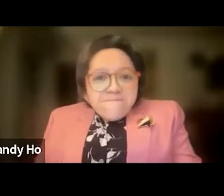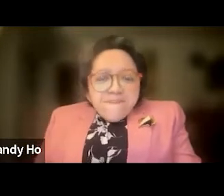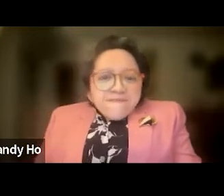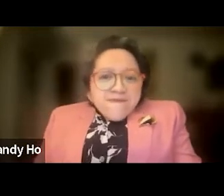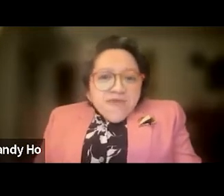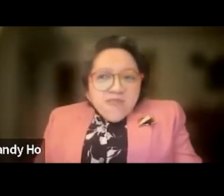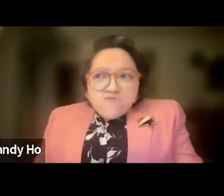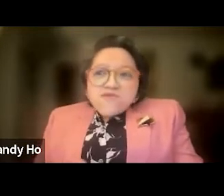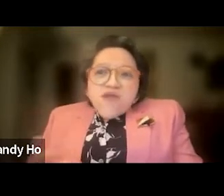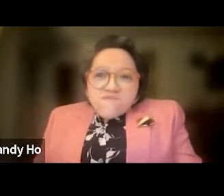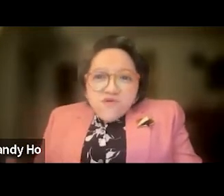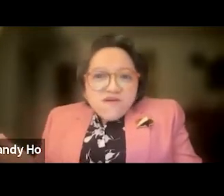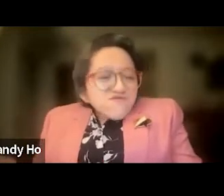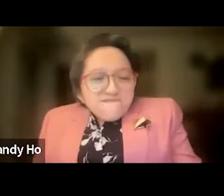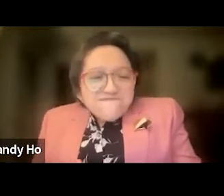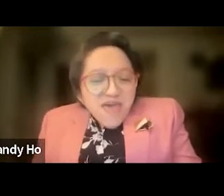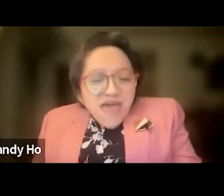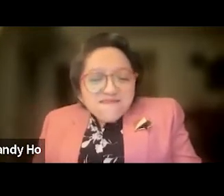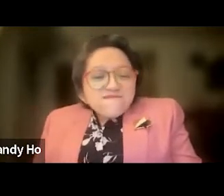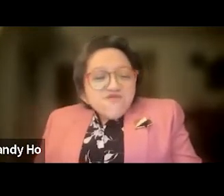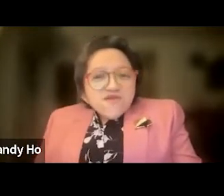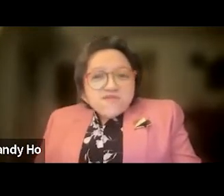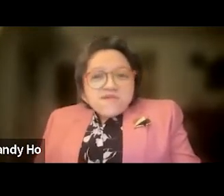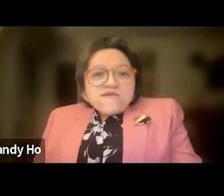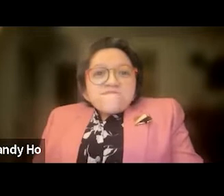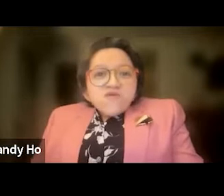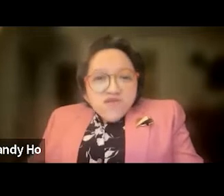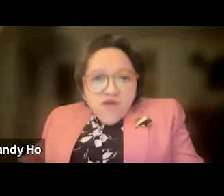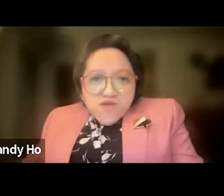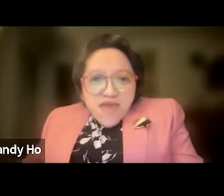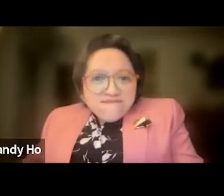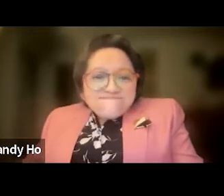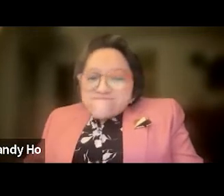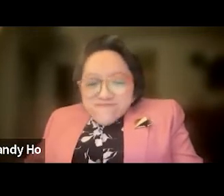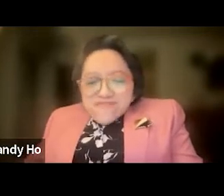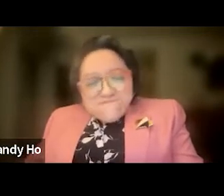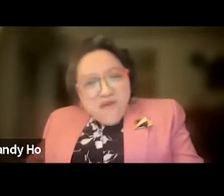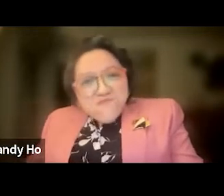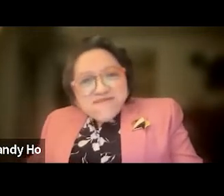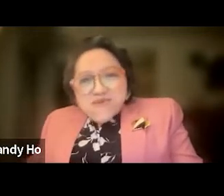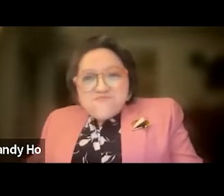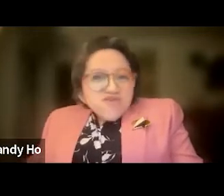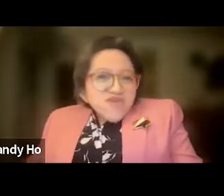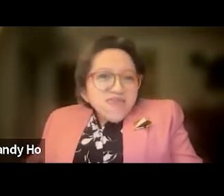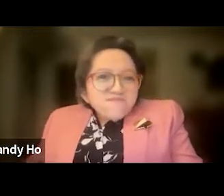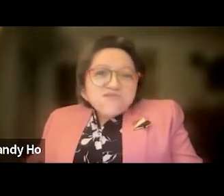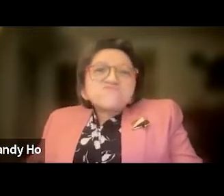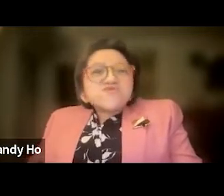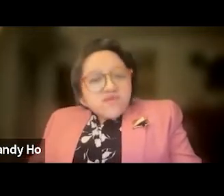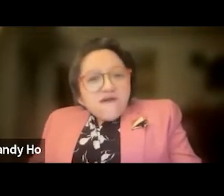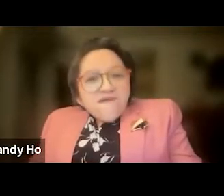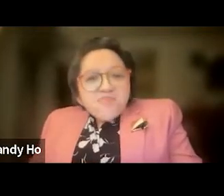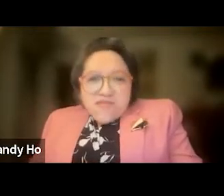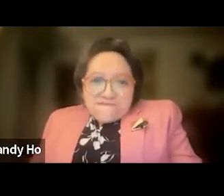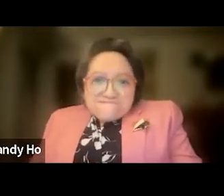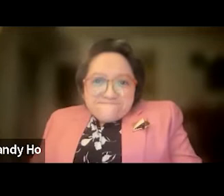Nanning. And it was an incredible trip that, of course, my older brother and I probably didn't appreciate as much as we